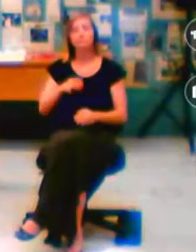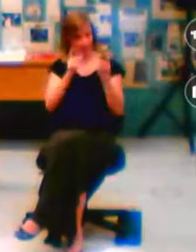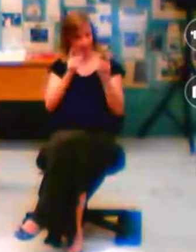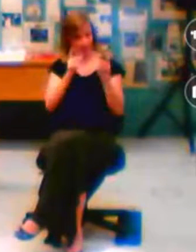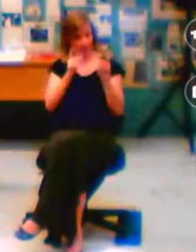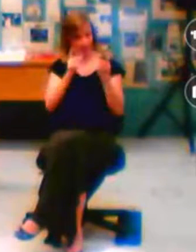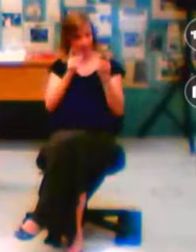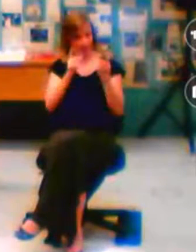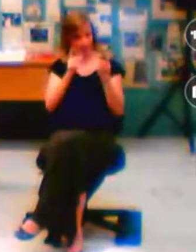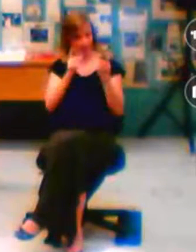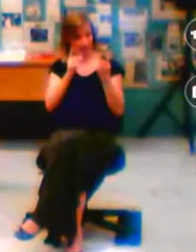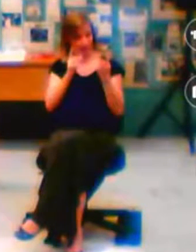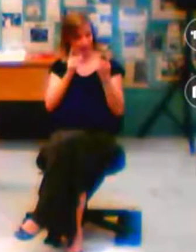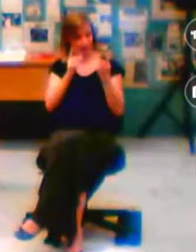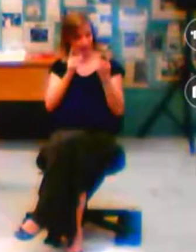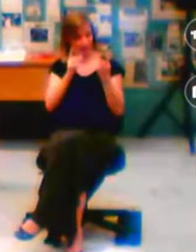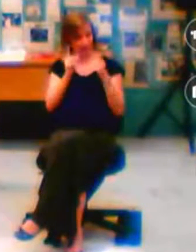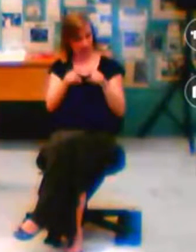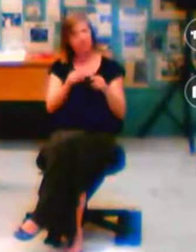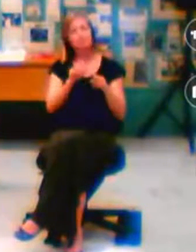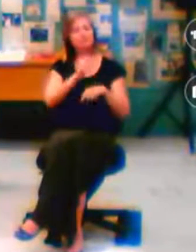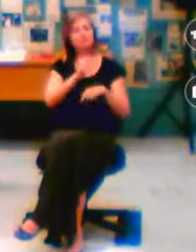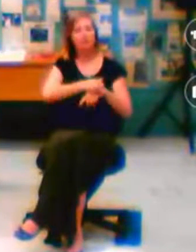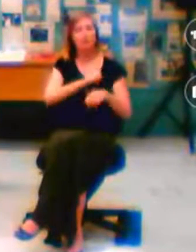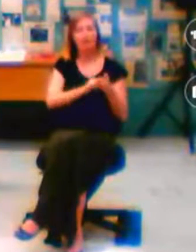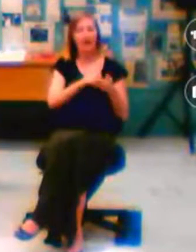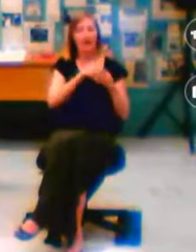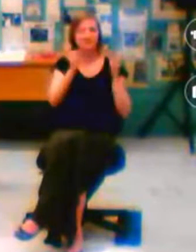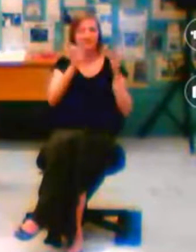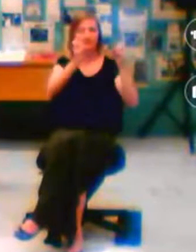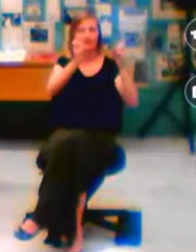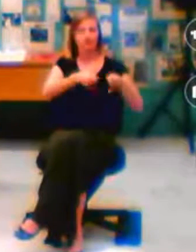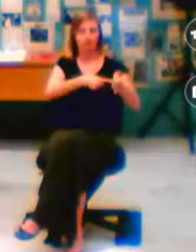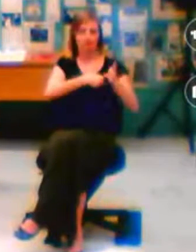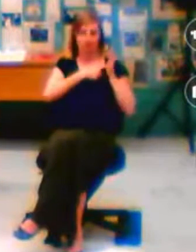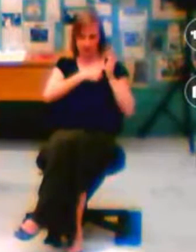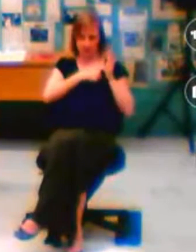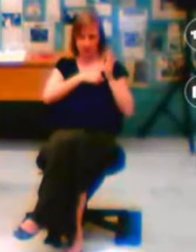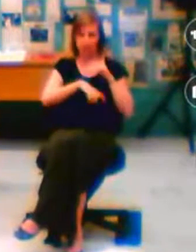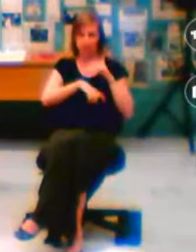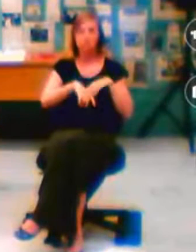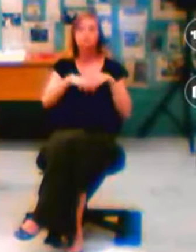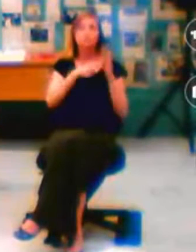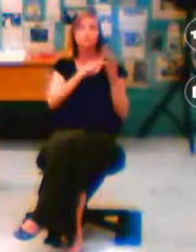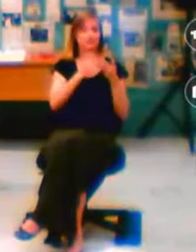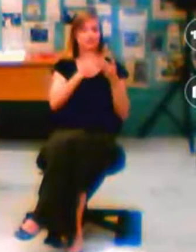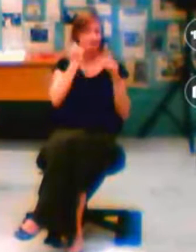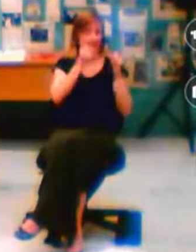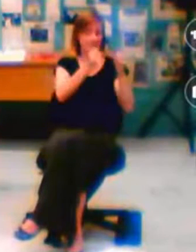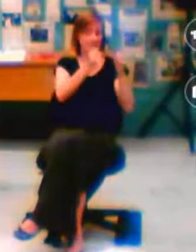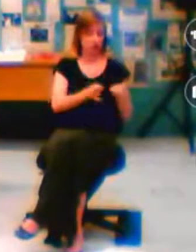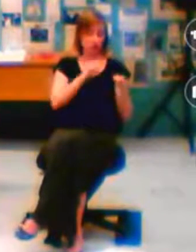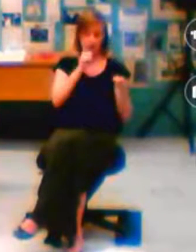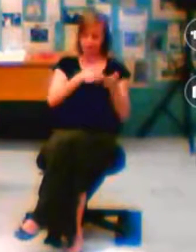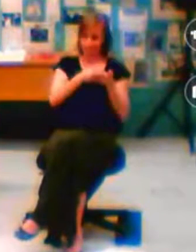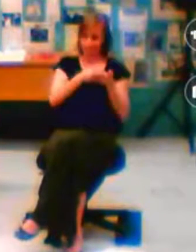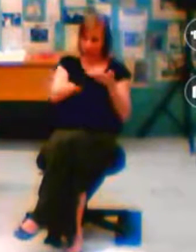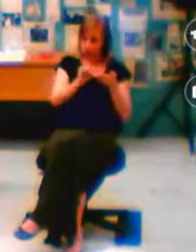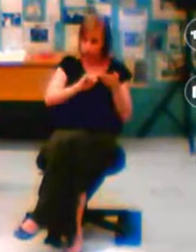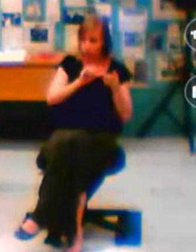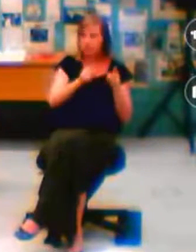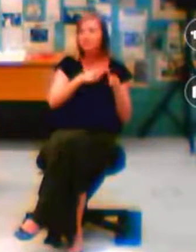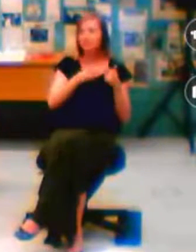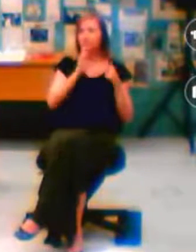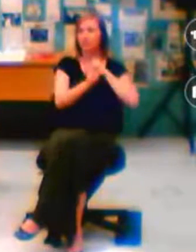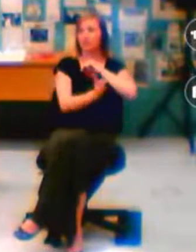sick people look for insurance, it's going to cost too much money, and we won't be able to afford to pay their bills. And so the way they tried